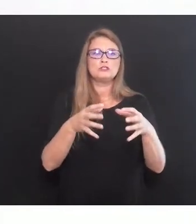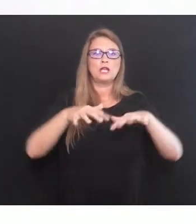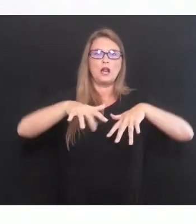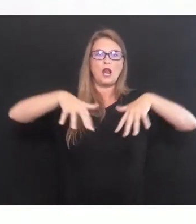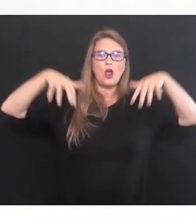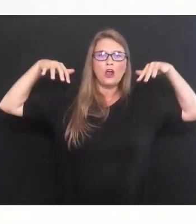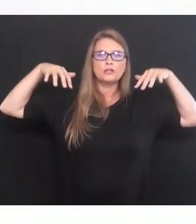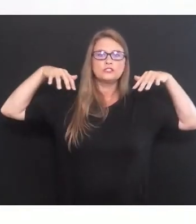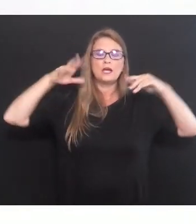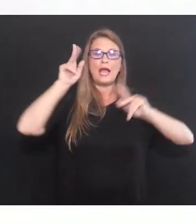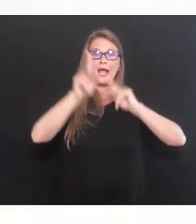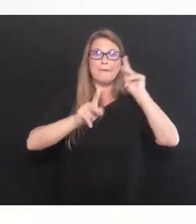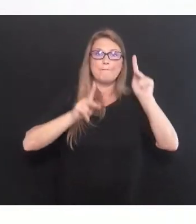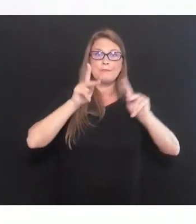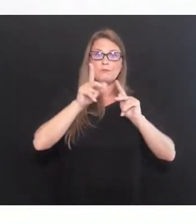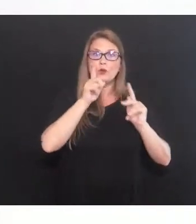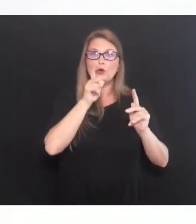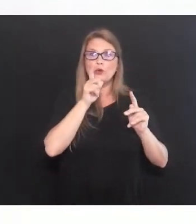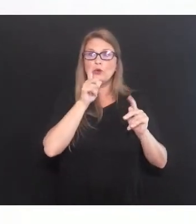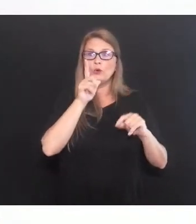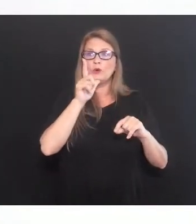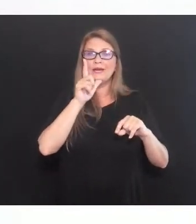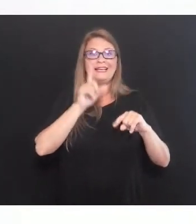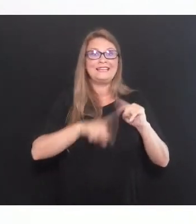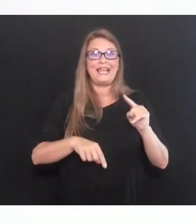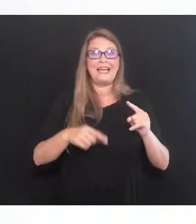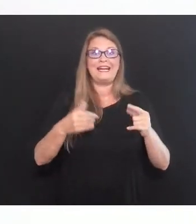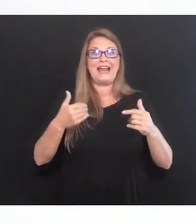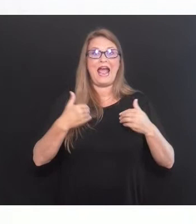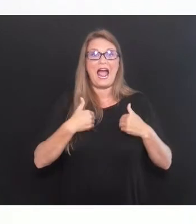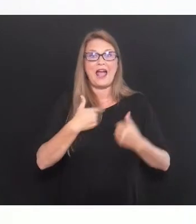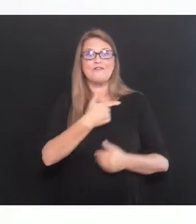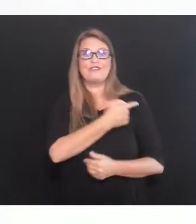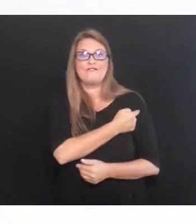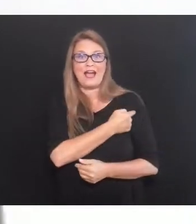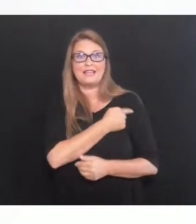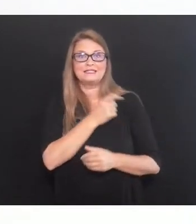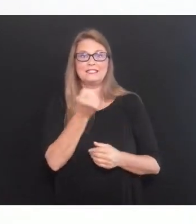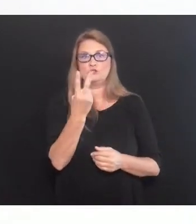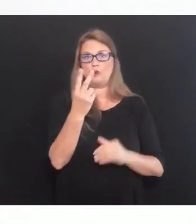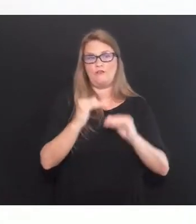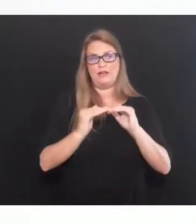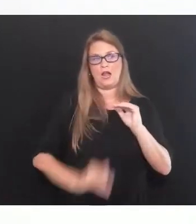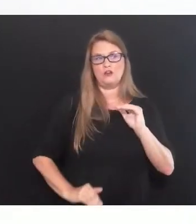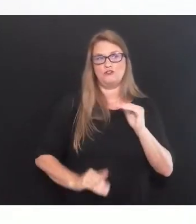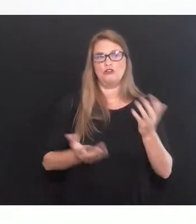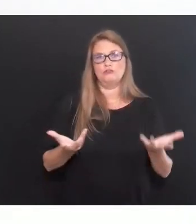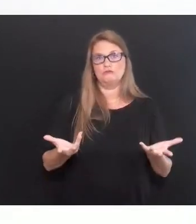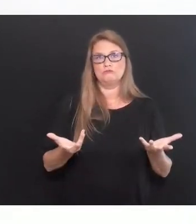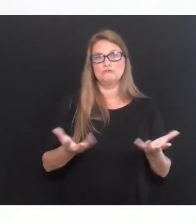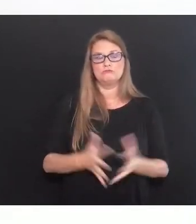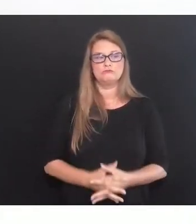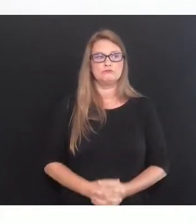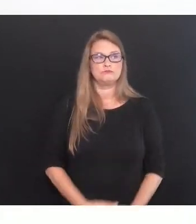those who, can't receive the vaccine just yet, those 12 and under? Thanks.